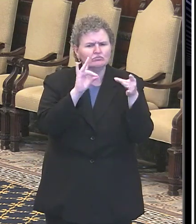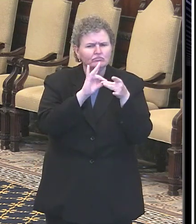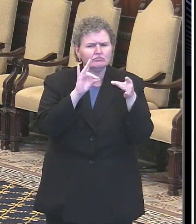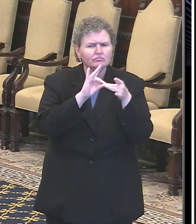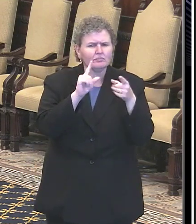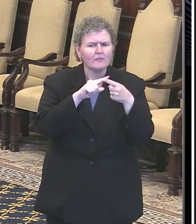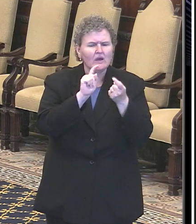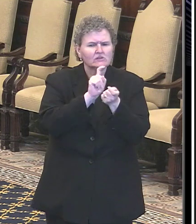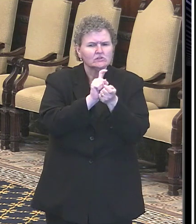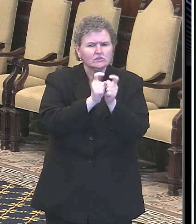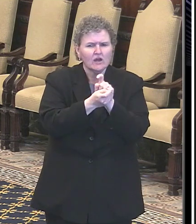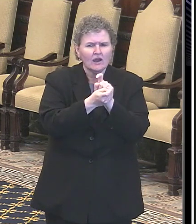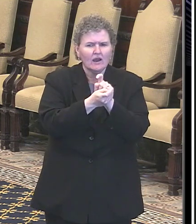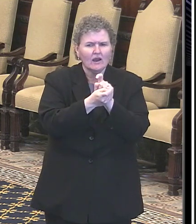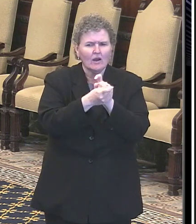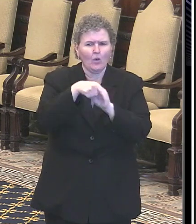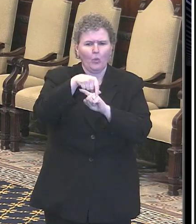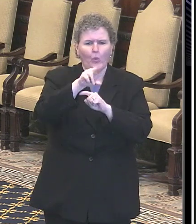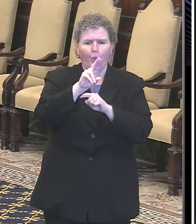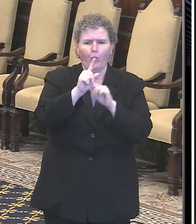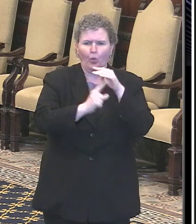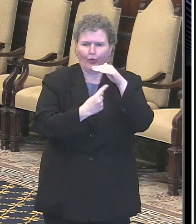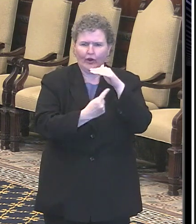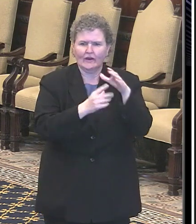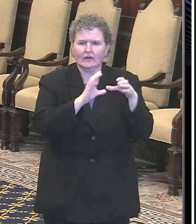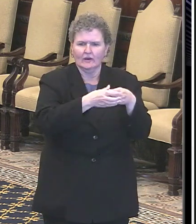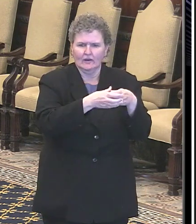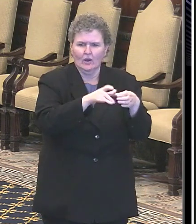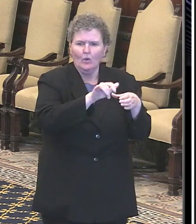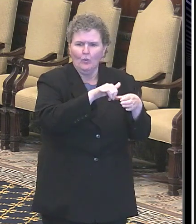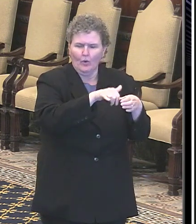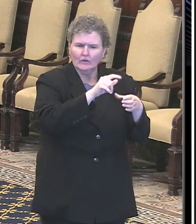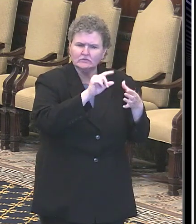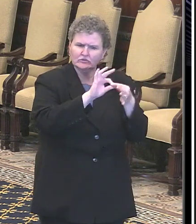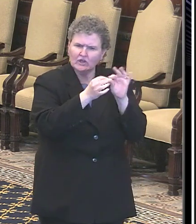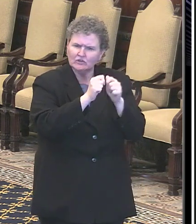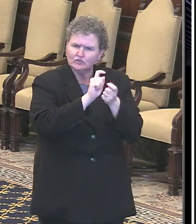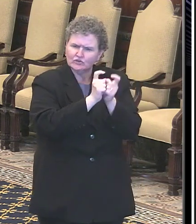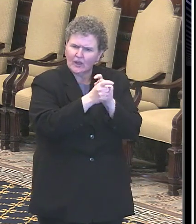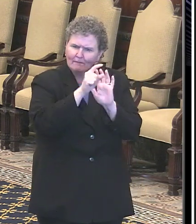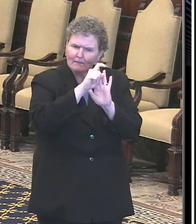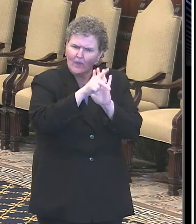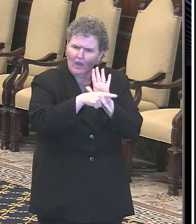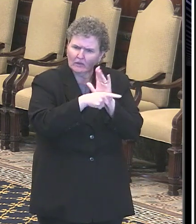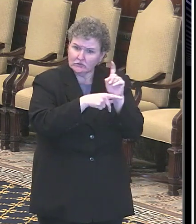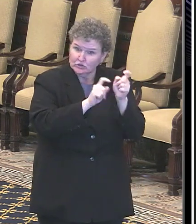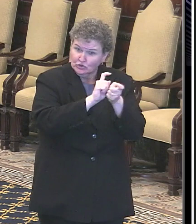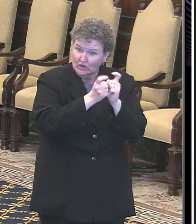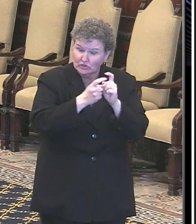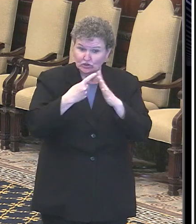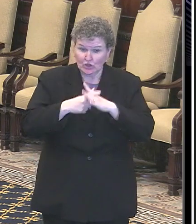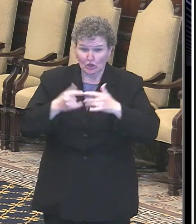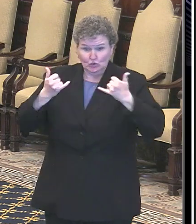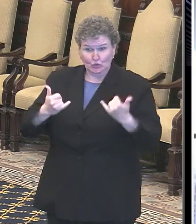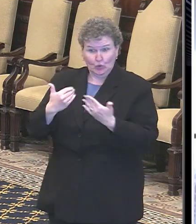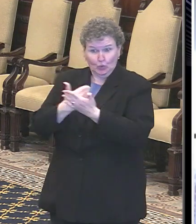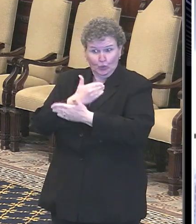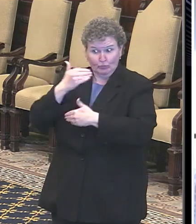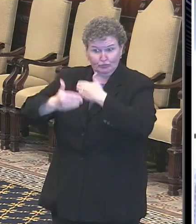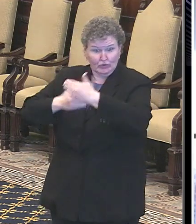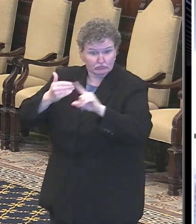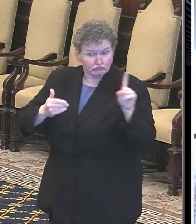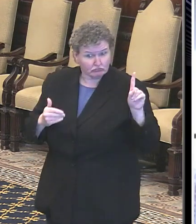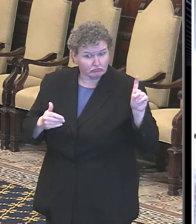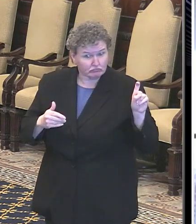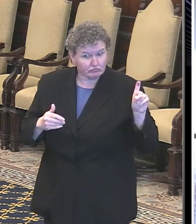for the quarantine locations. I just wanted to know if those measures went into effect today and if there's anything new to add there. So